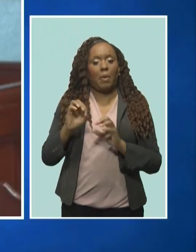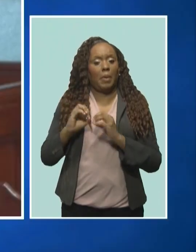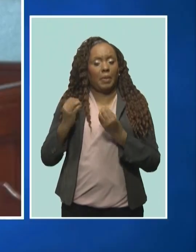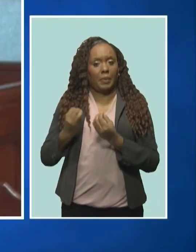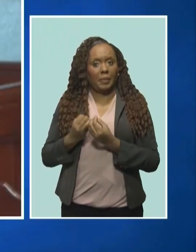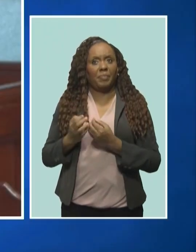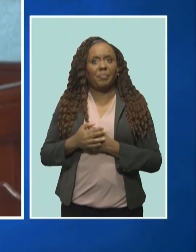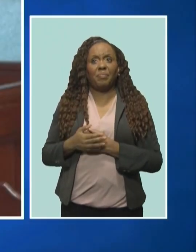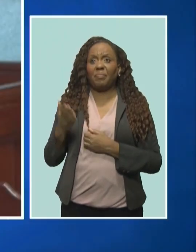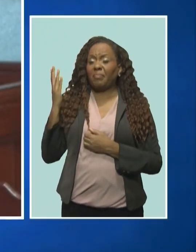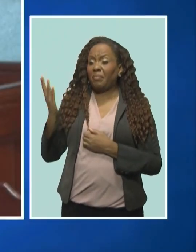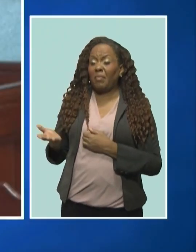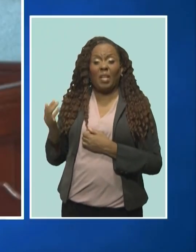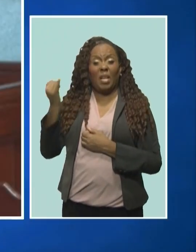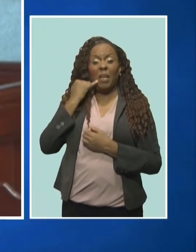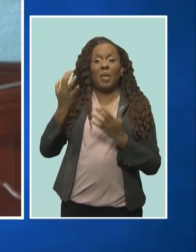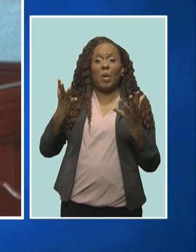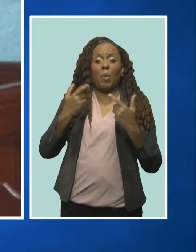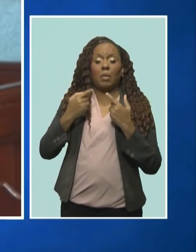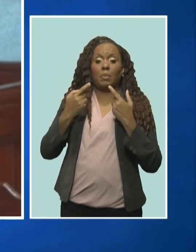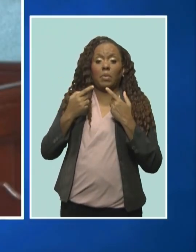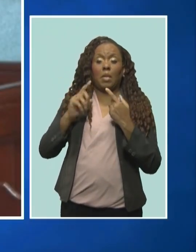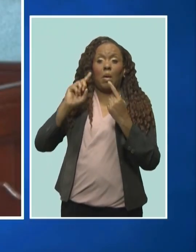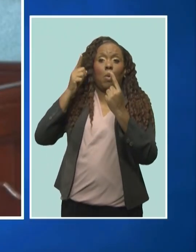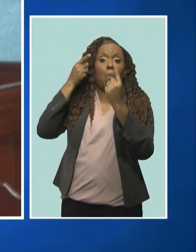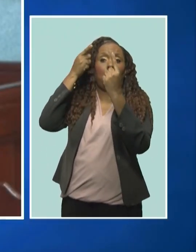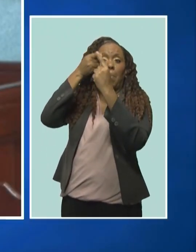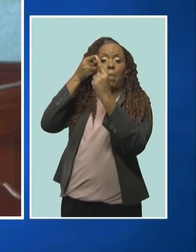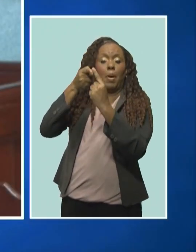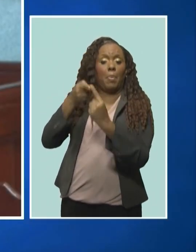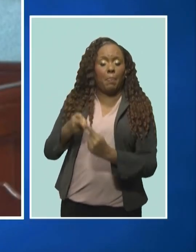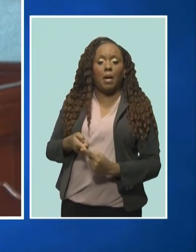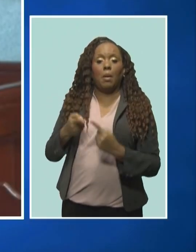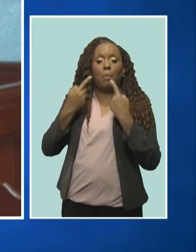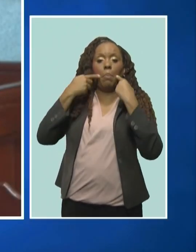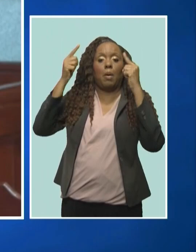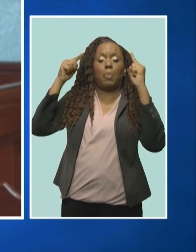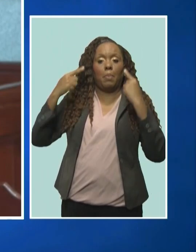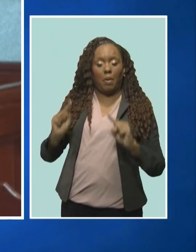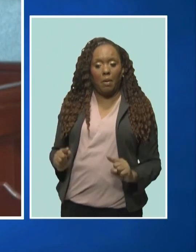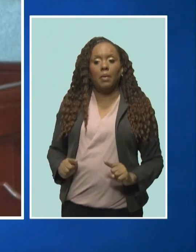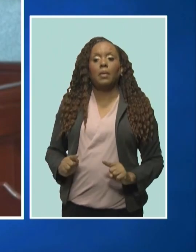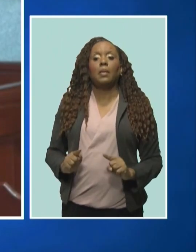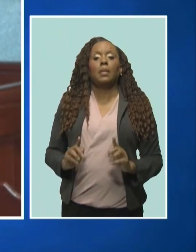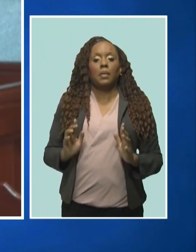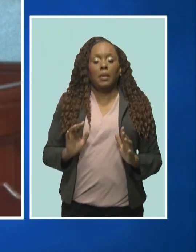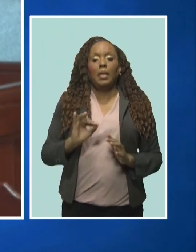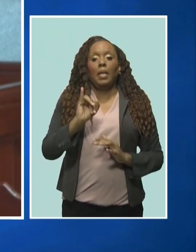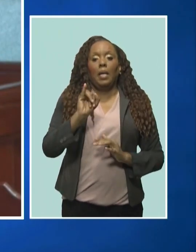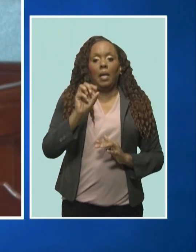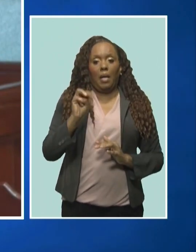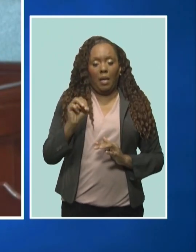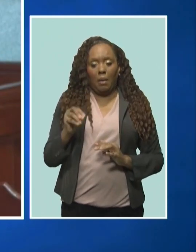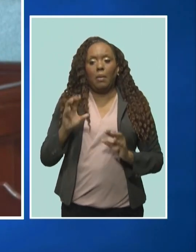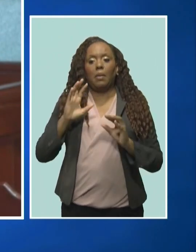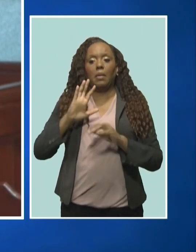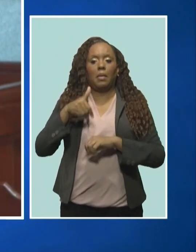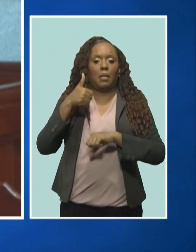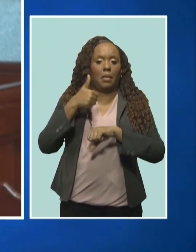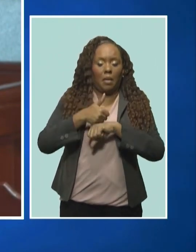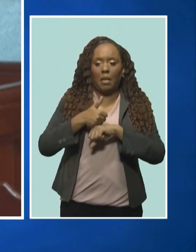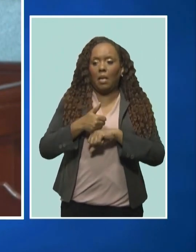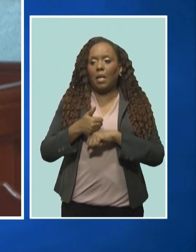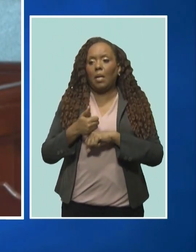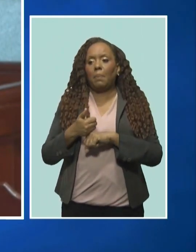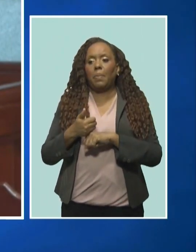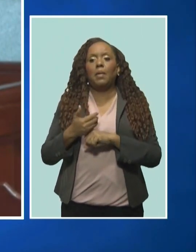To achieve these goals, of course, the IMO has detailed a framework with the MARPOL Convention